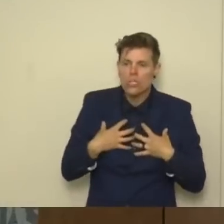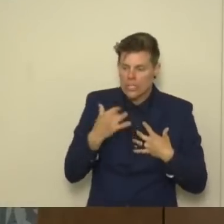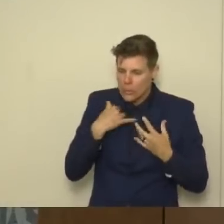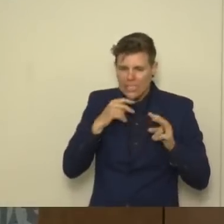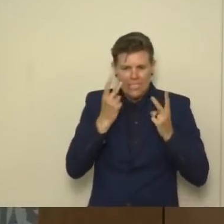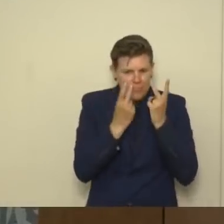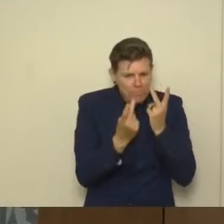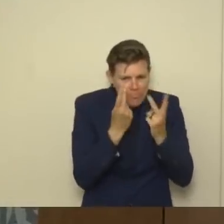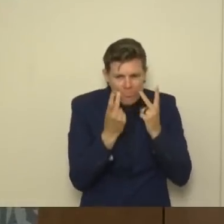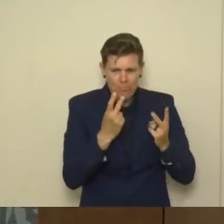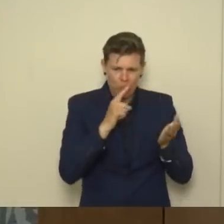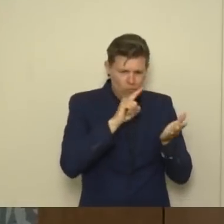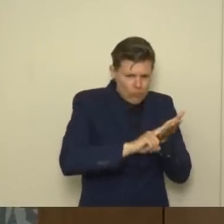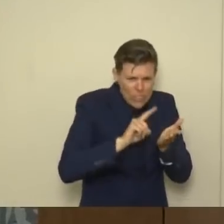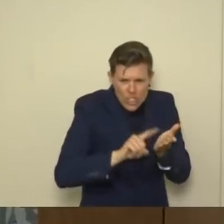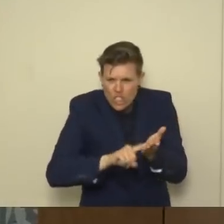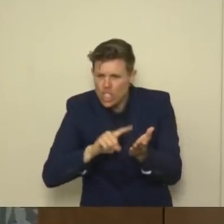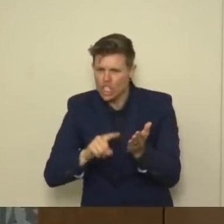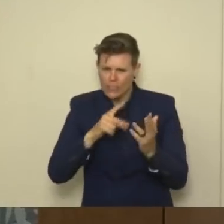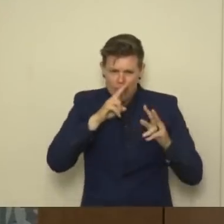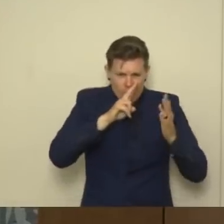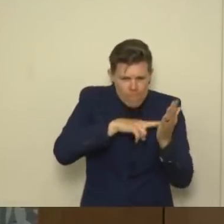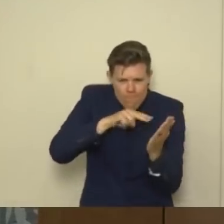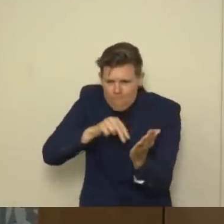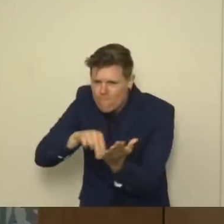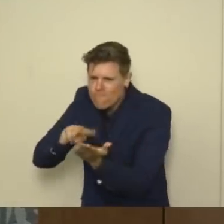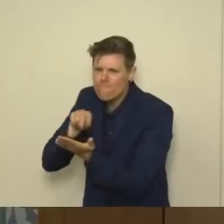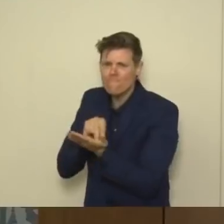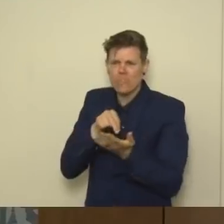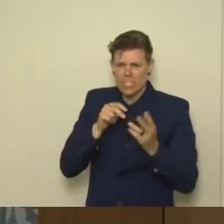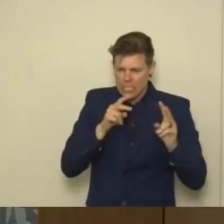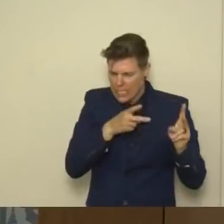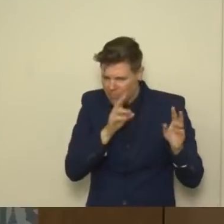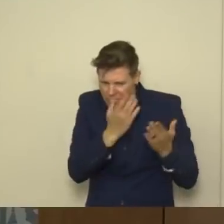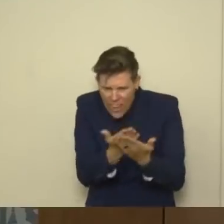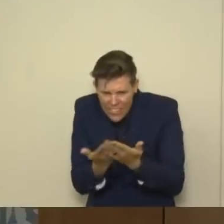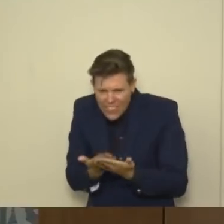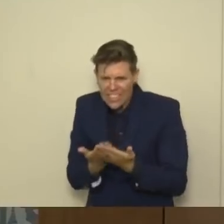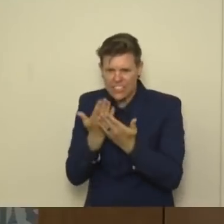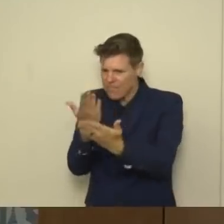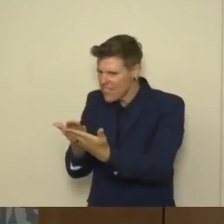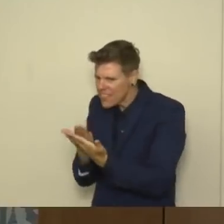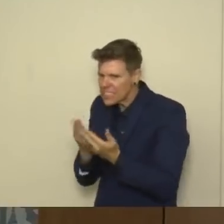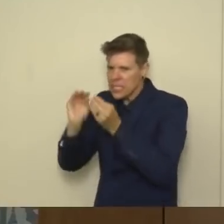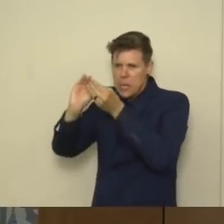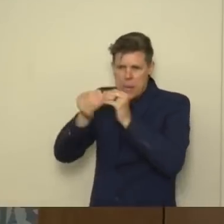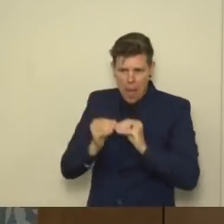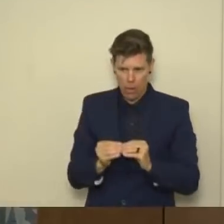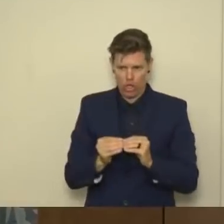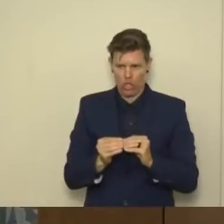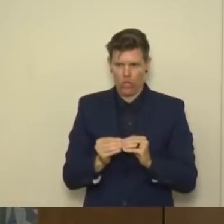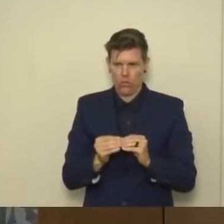sets. The last thing I really want folks to know is